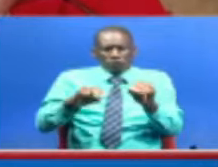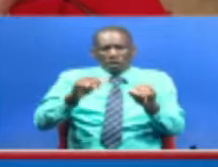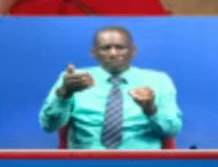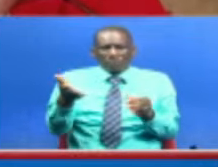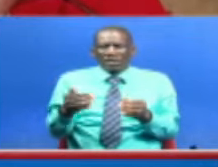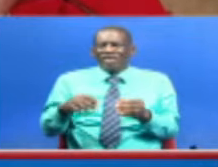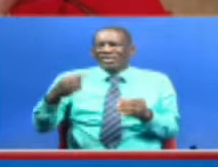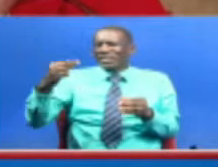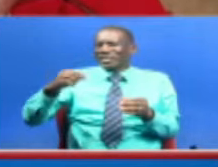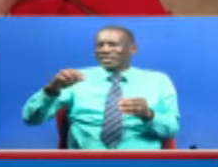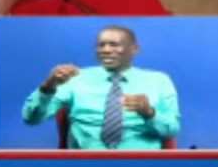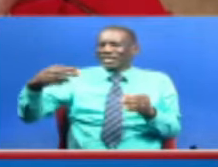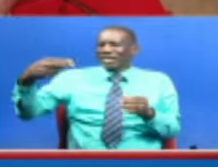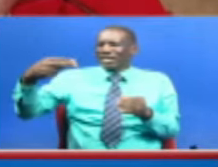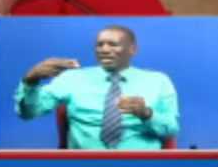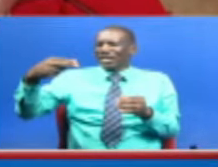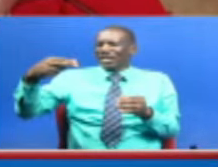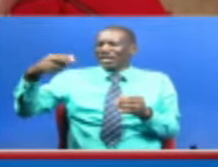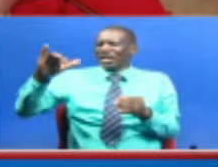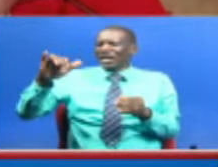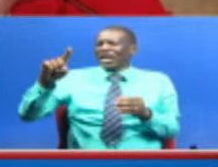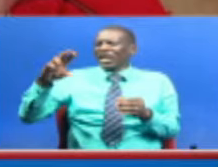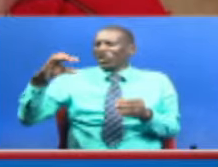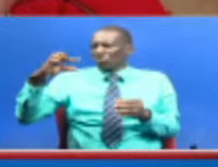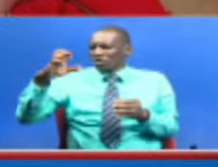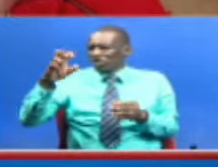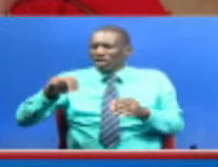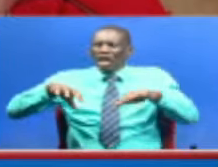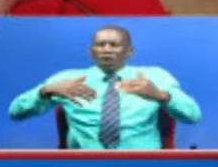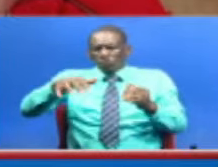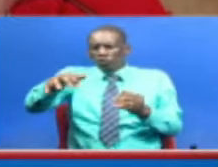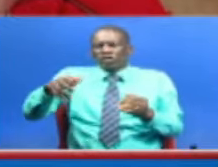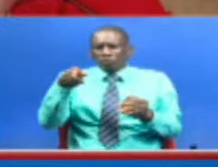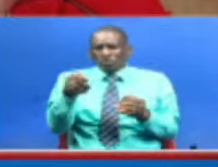you're transporting it, in what form are you transporting it?